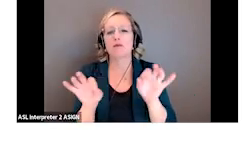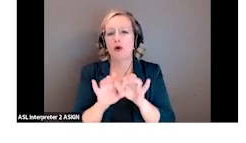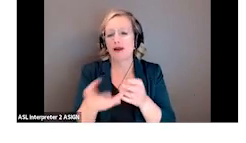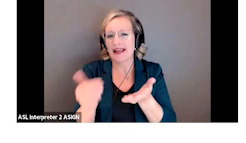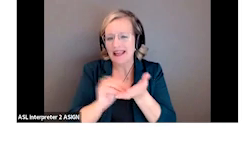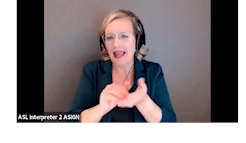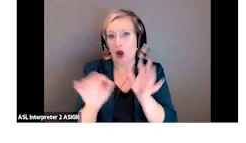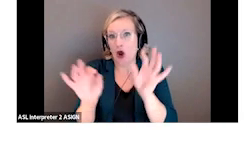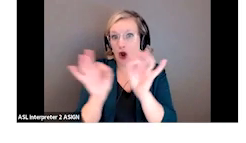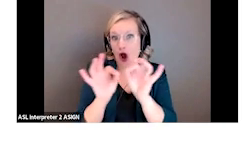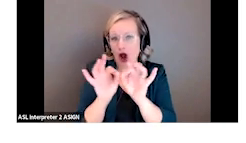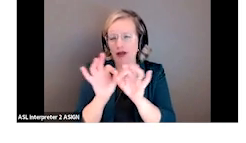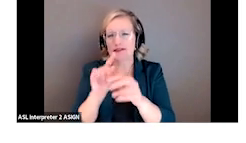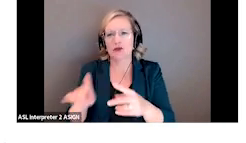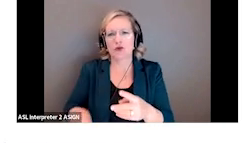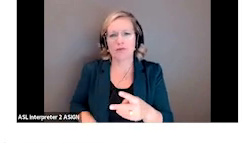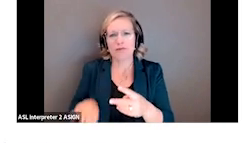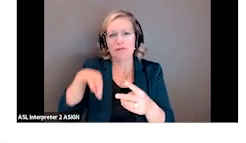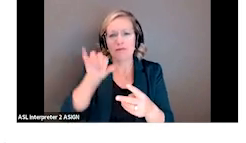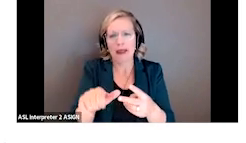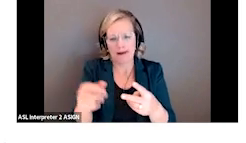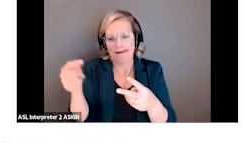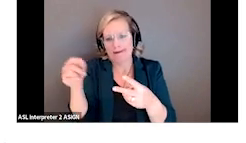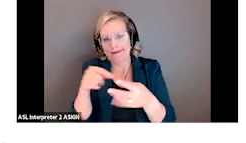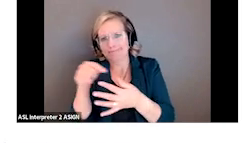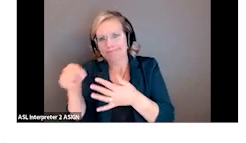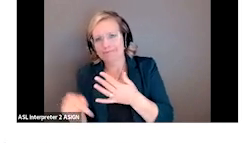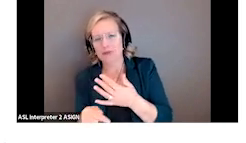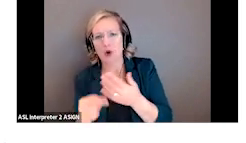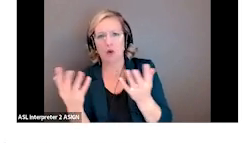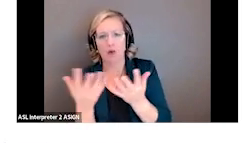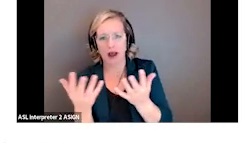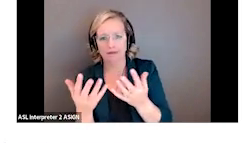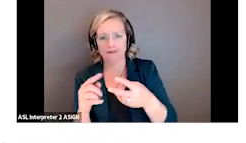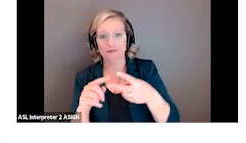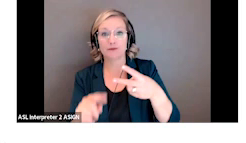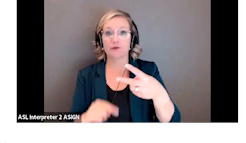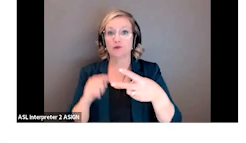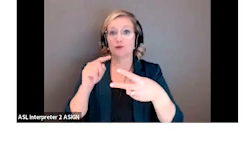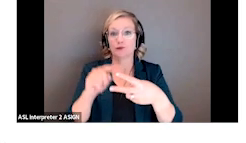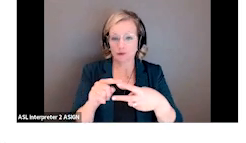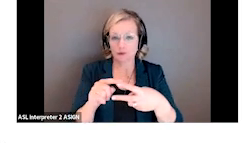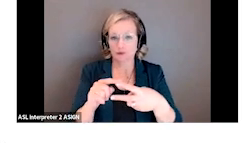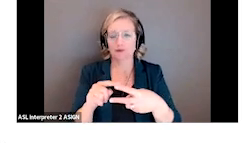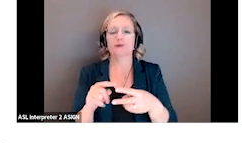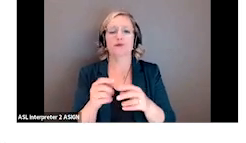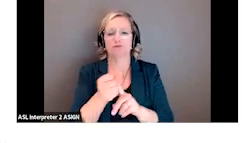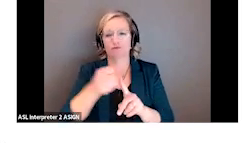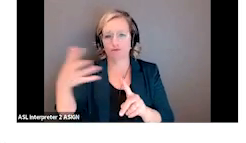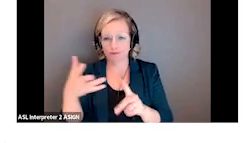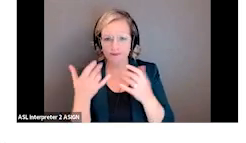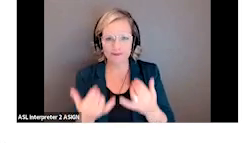the fee structure. And those are things that we can help with. So the cost of goods is